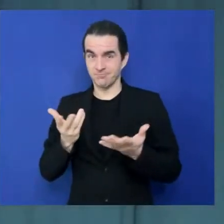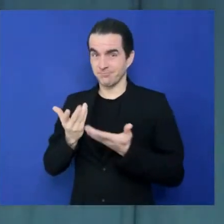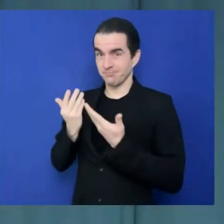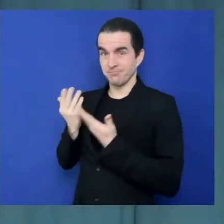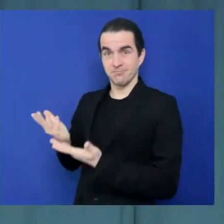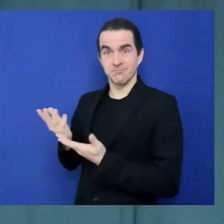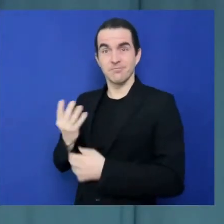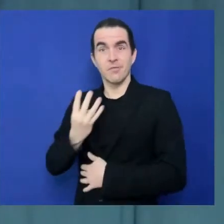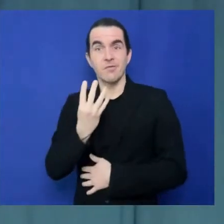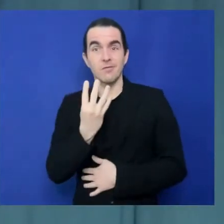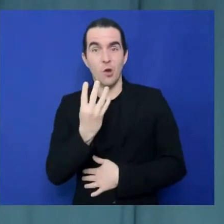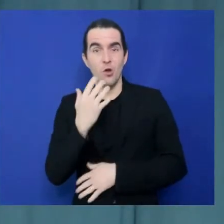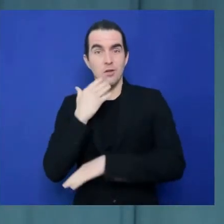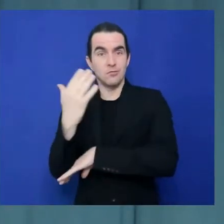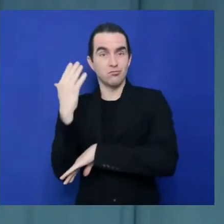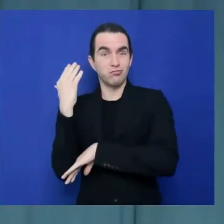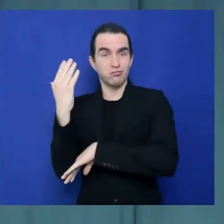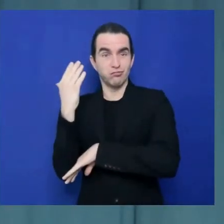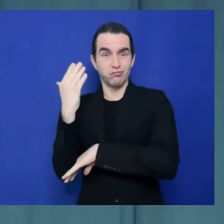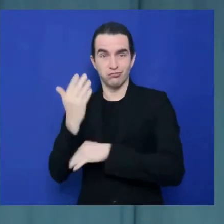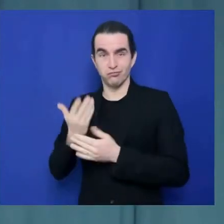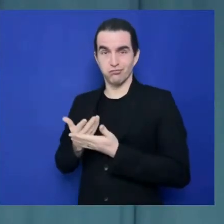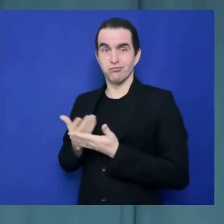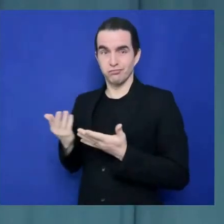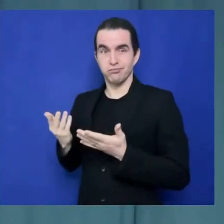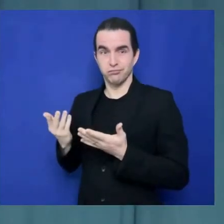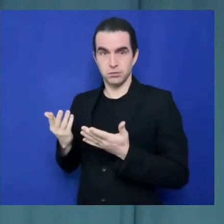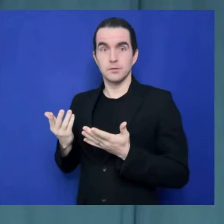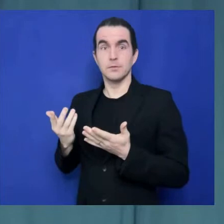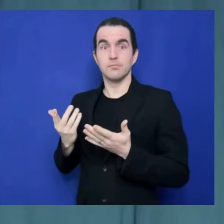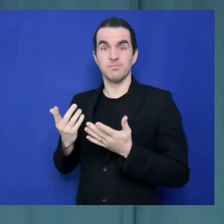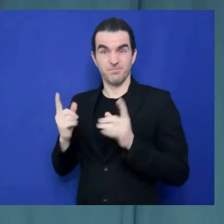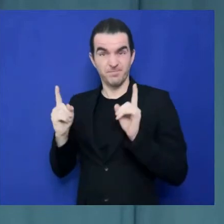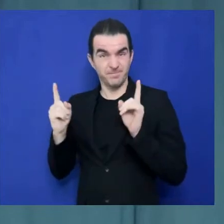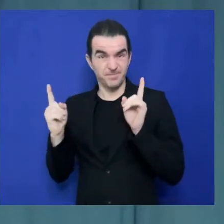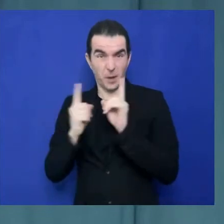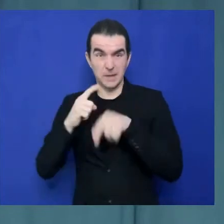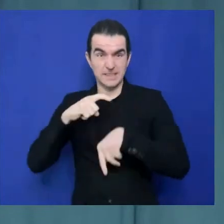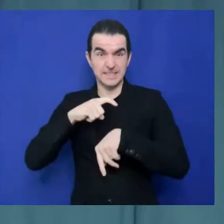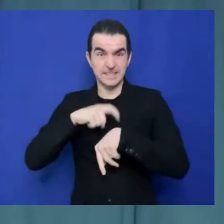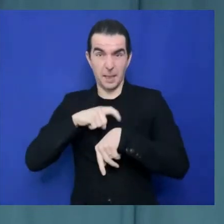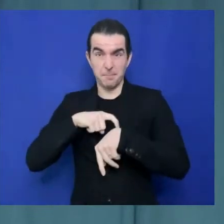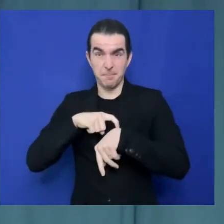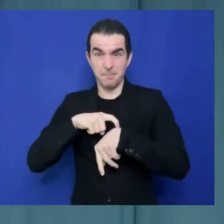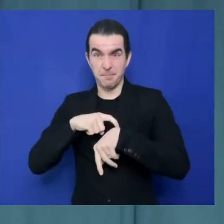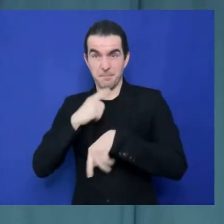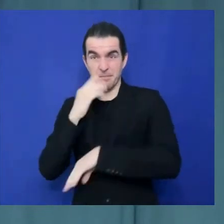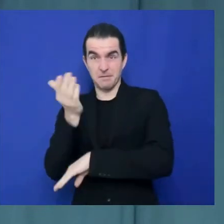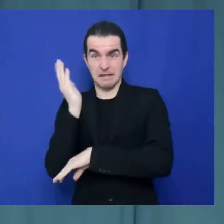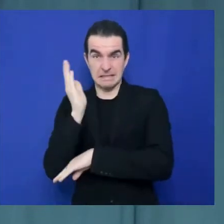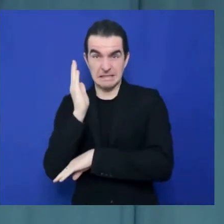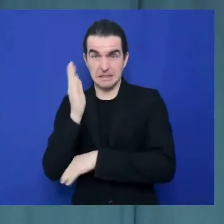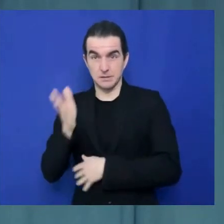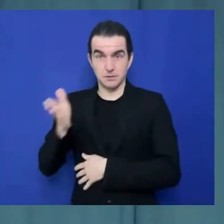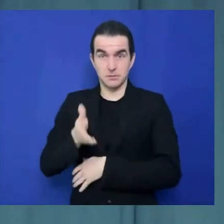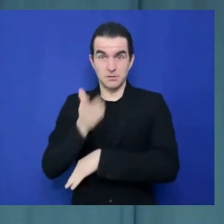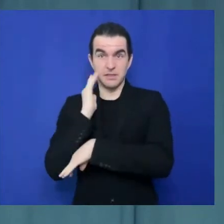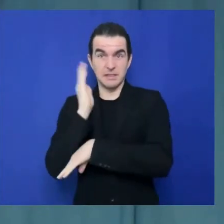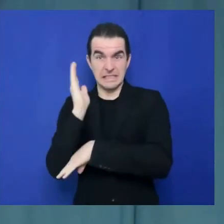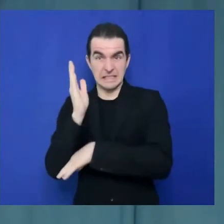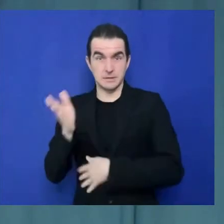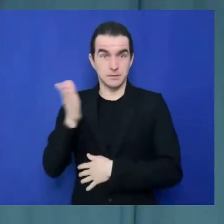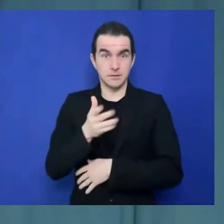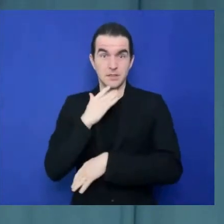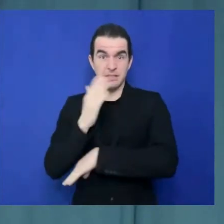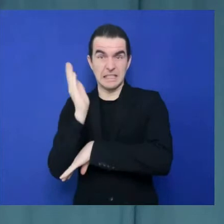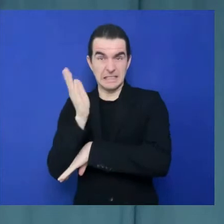you were physically in Vienna last year and I was online and I was very jealous. It is wonderful that we both are here to share the day, but I am going to read out